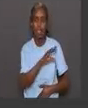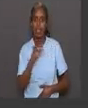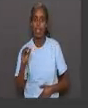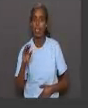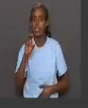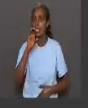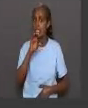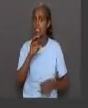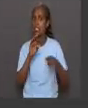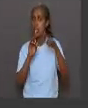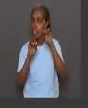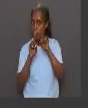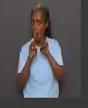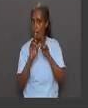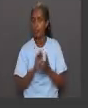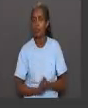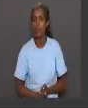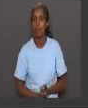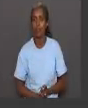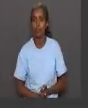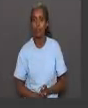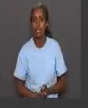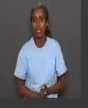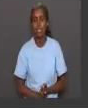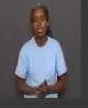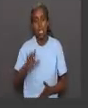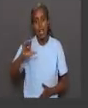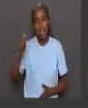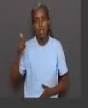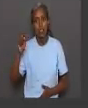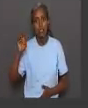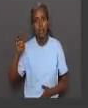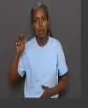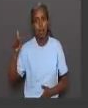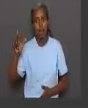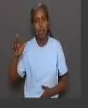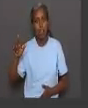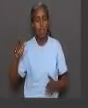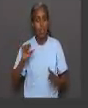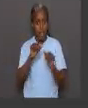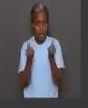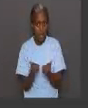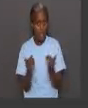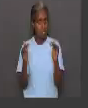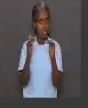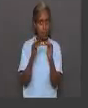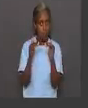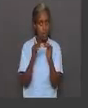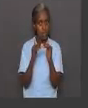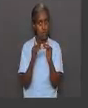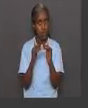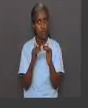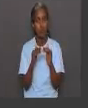C and C prime. The lateral area is